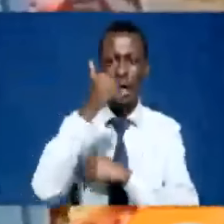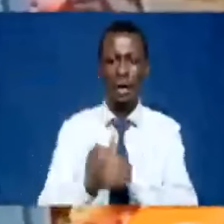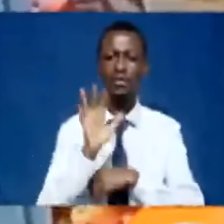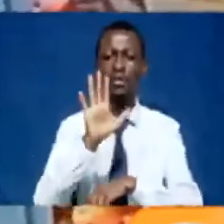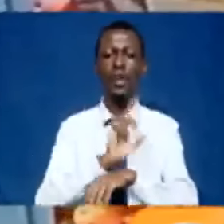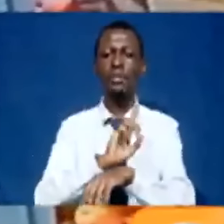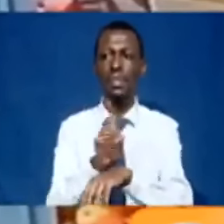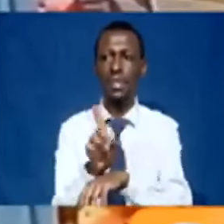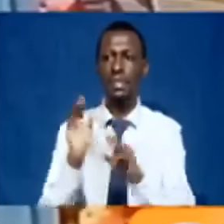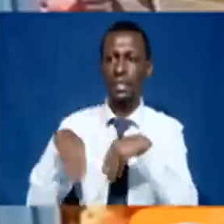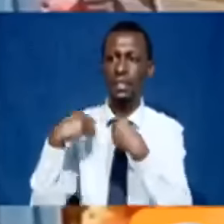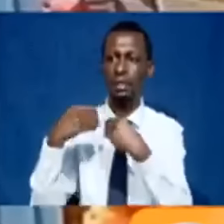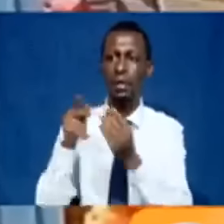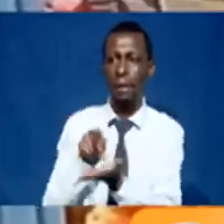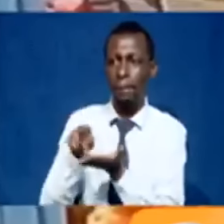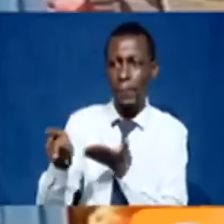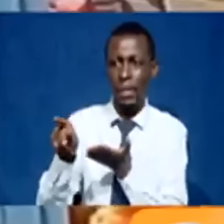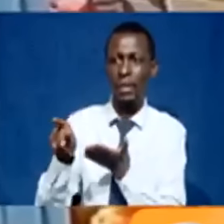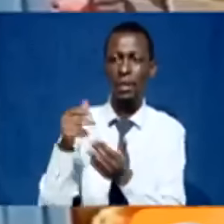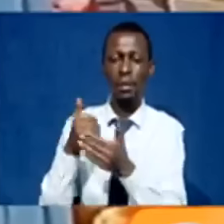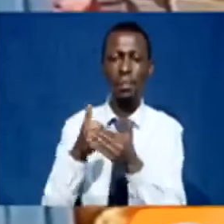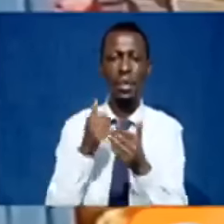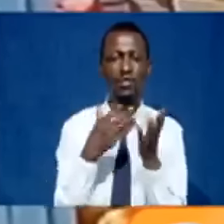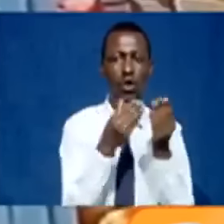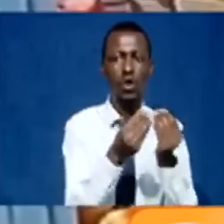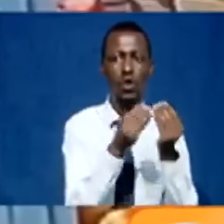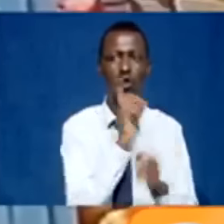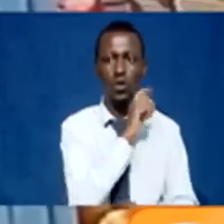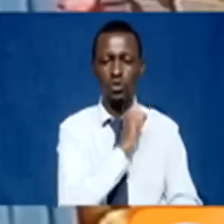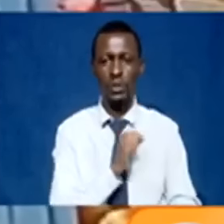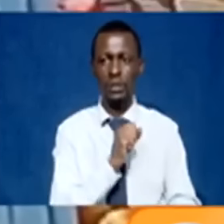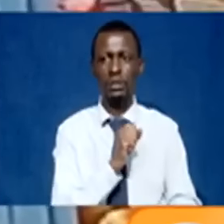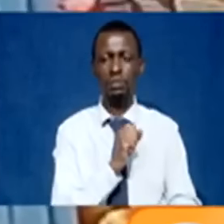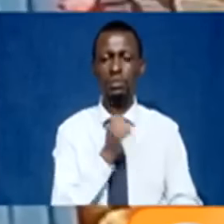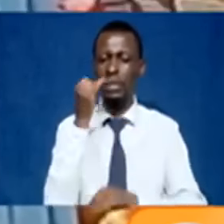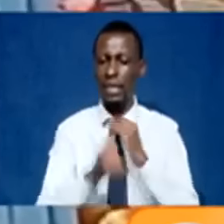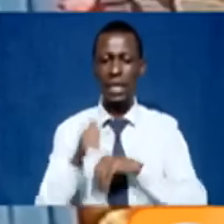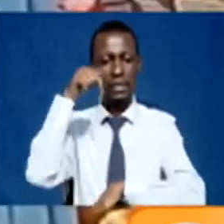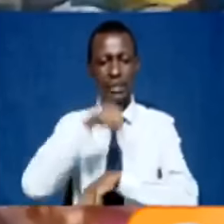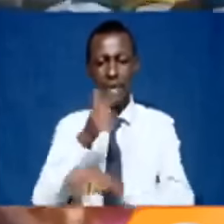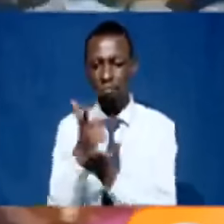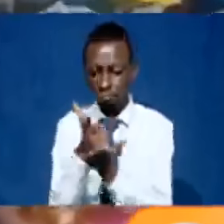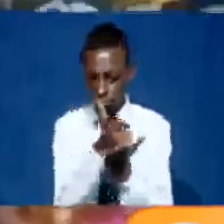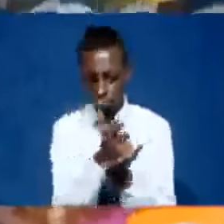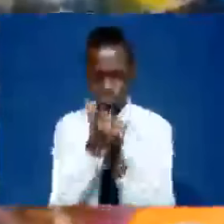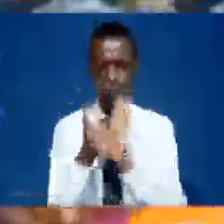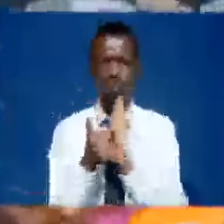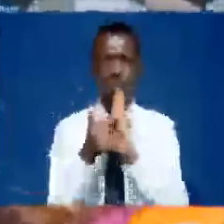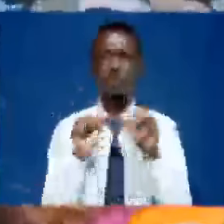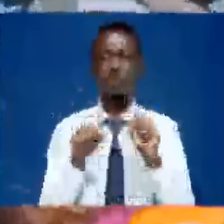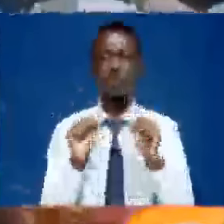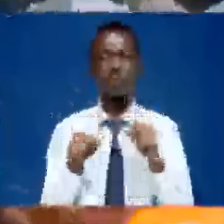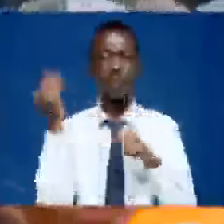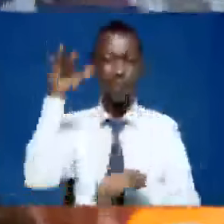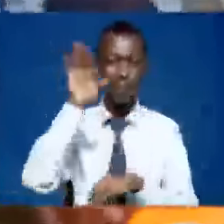and handed over the payment to the cashier before leaving. This was the last time the suspect was captured. He was expected to return